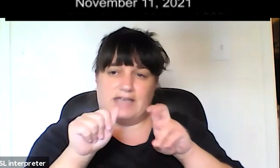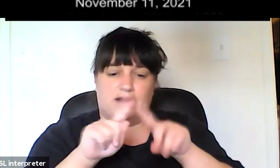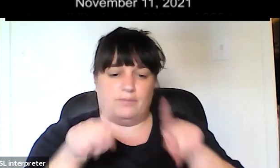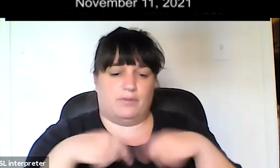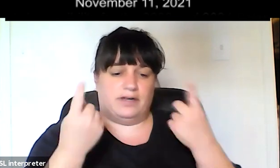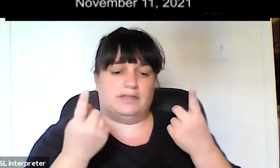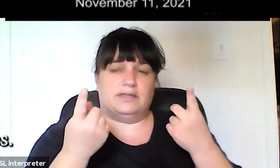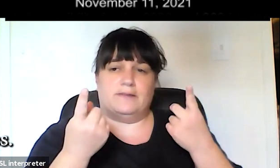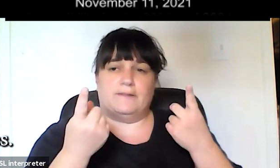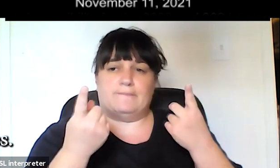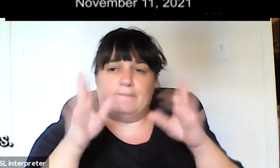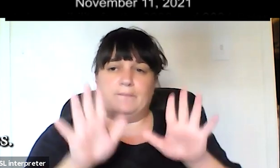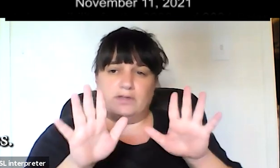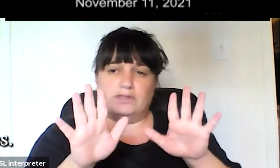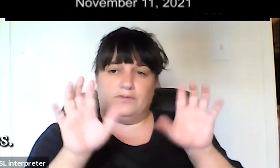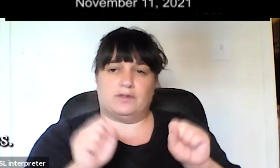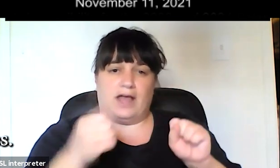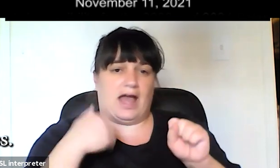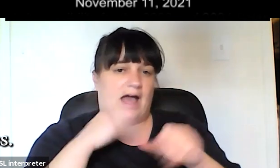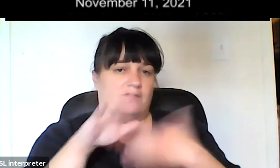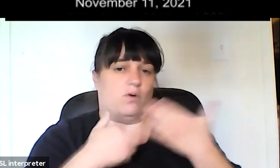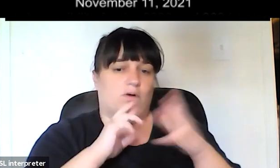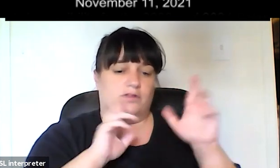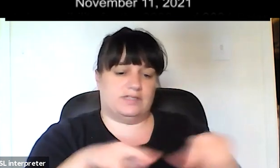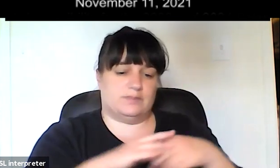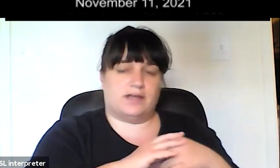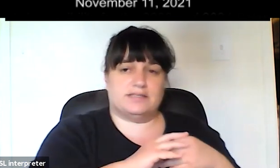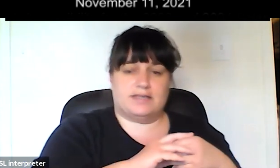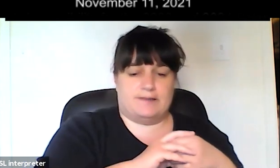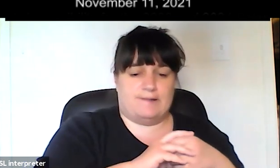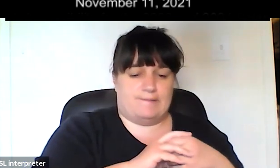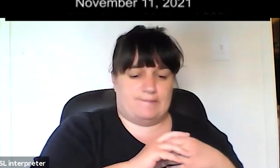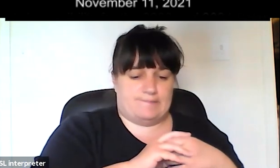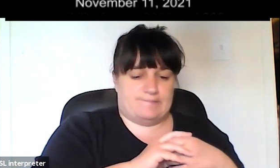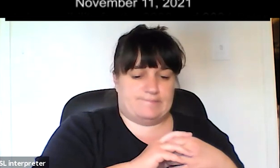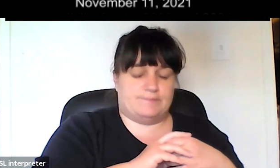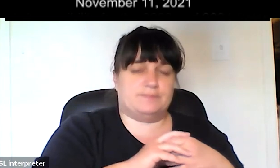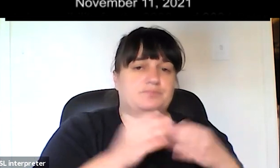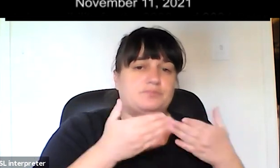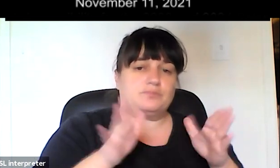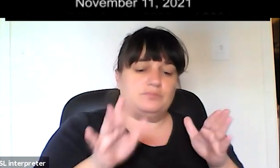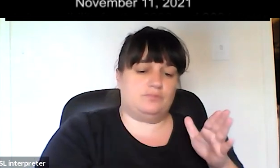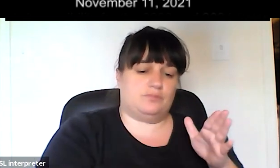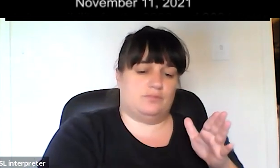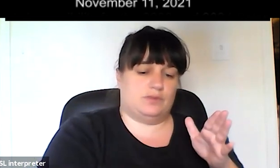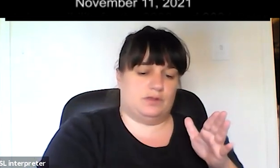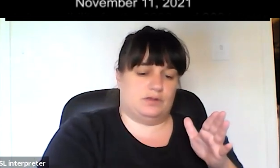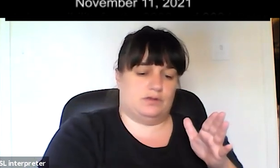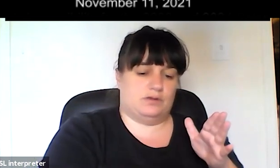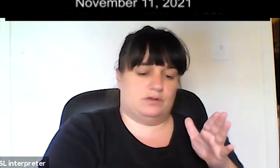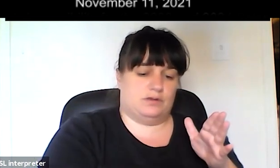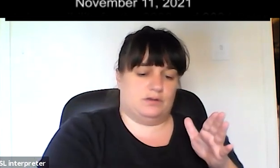really, really wonderful to be able to have all those responses. So that overall response to the